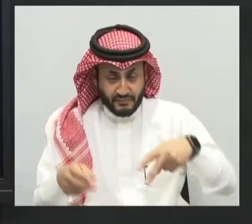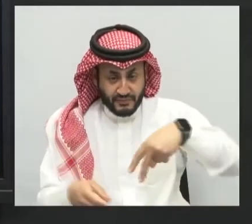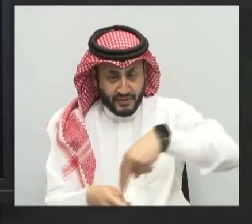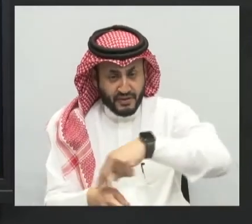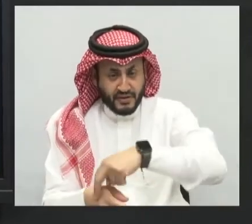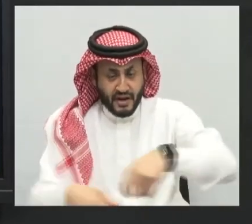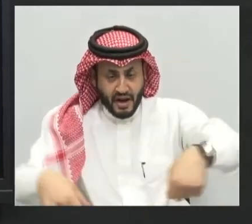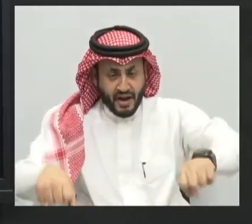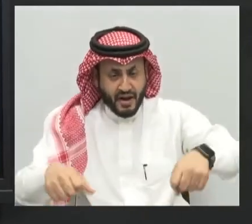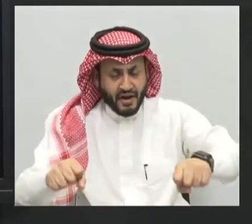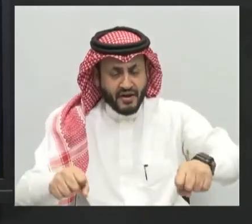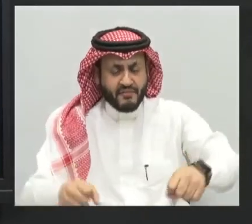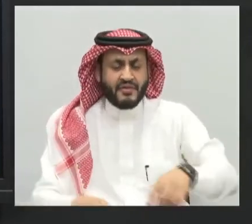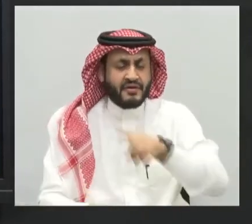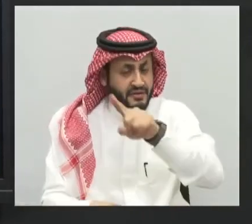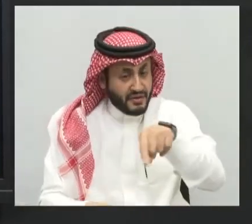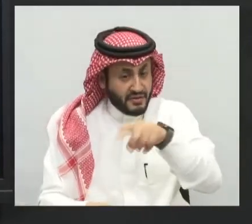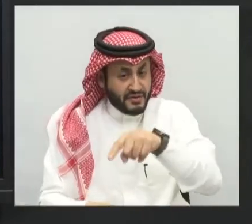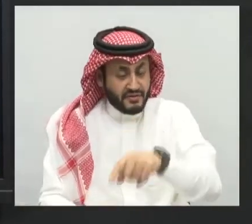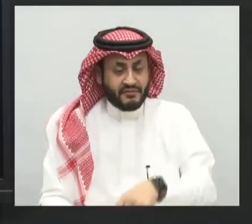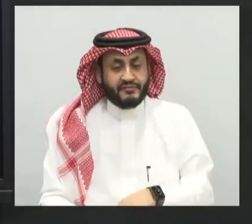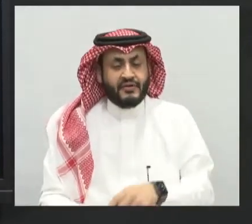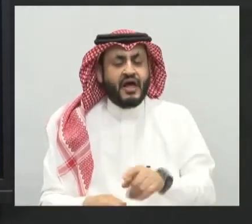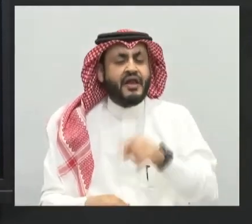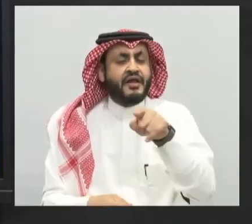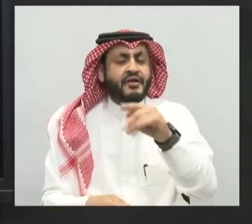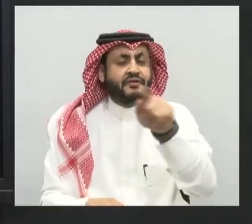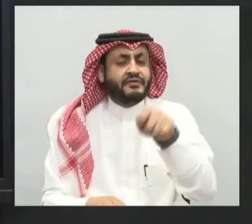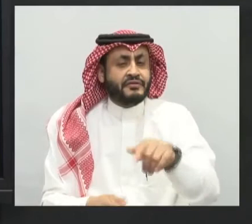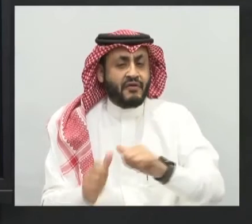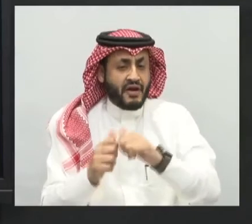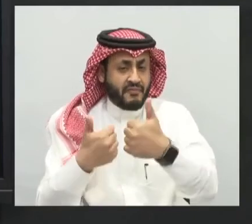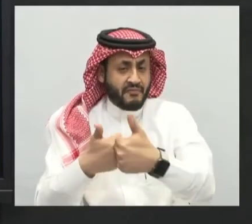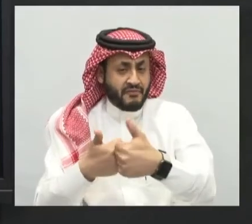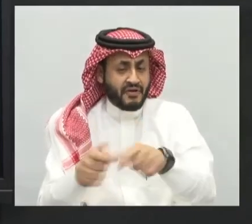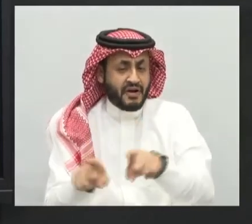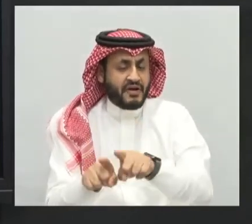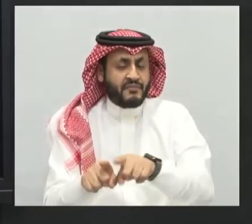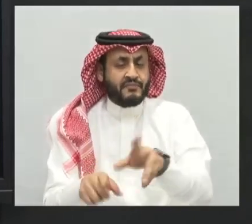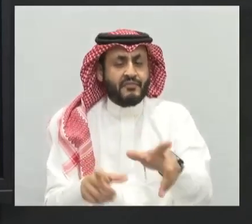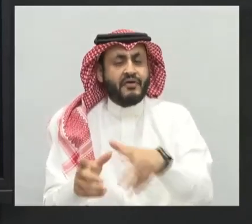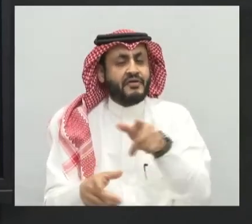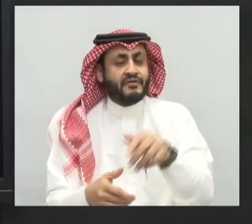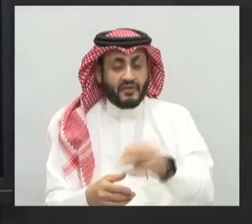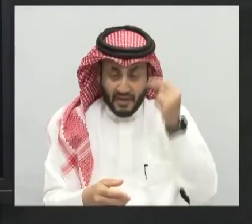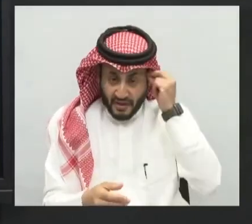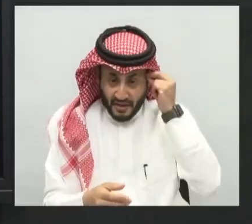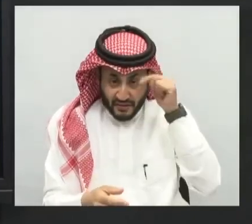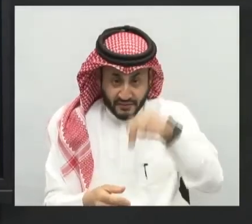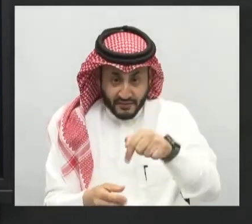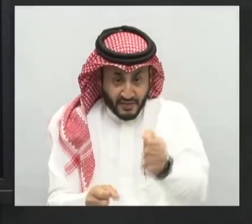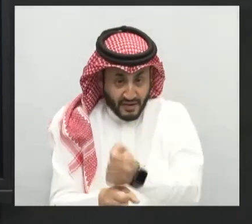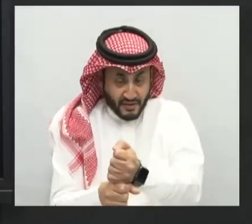a motorcycle. So ask a partner or a family member, we agreed to do this, and about whether they can do the